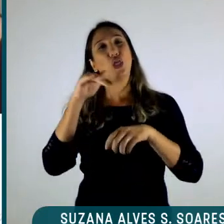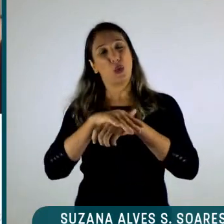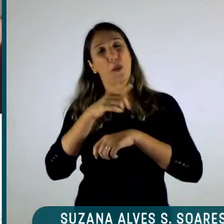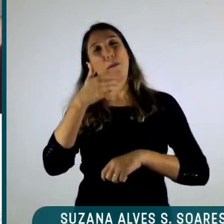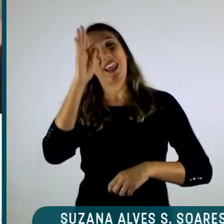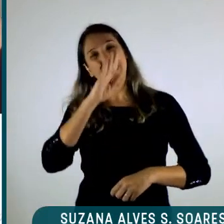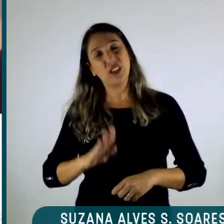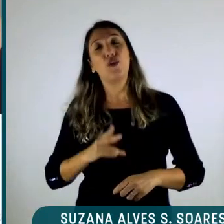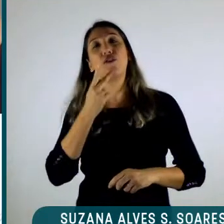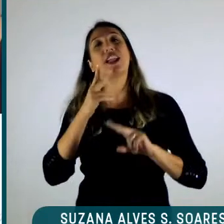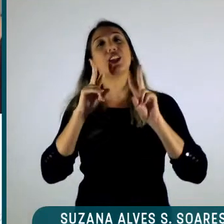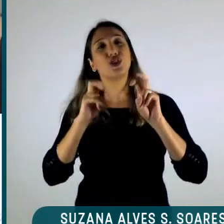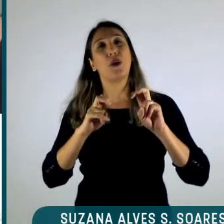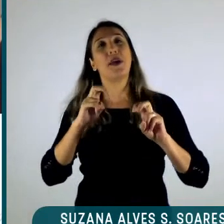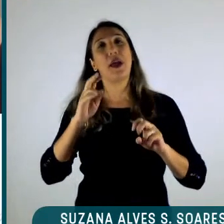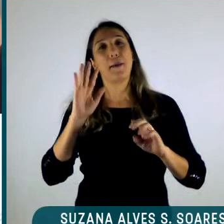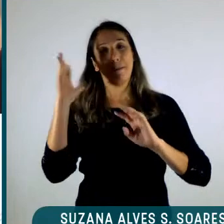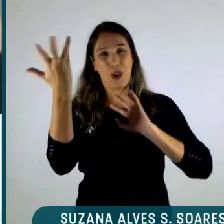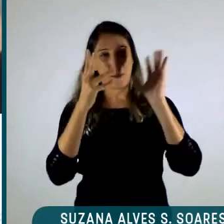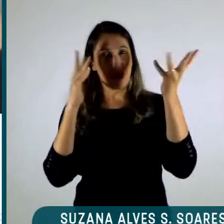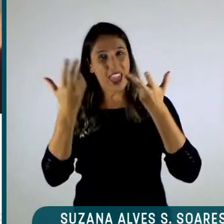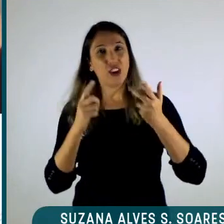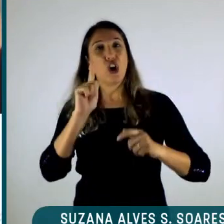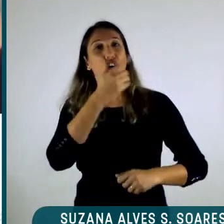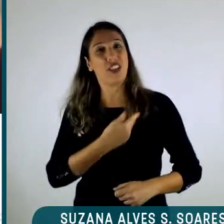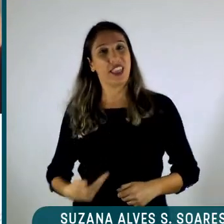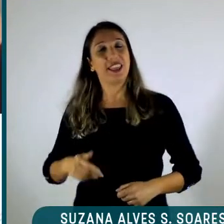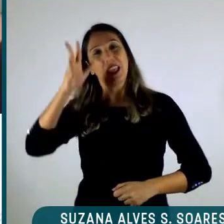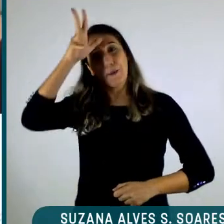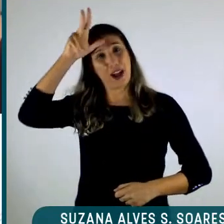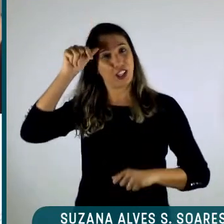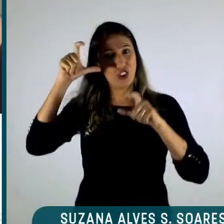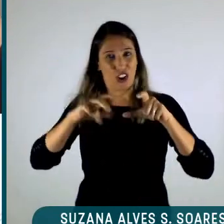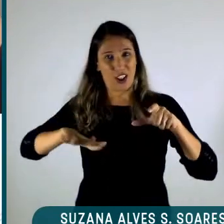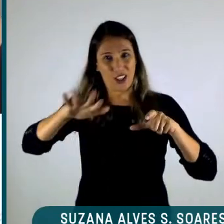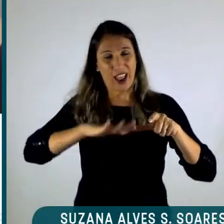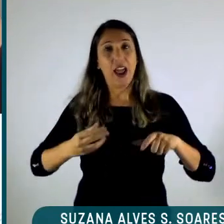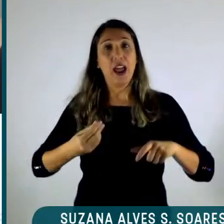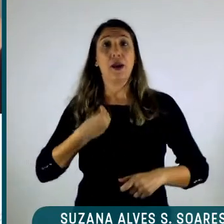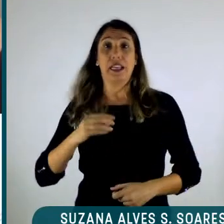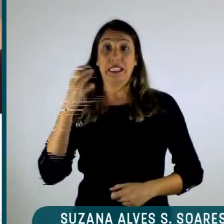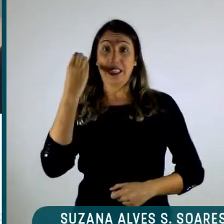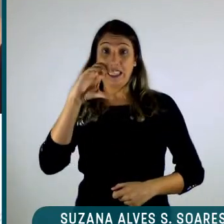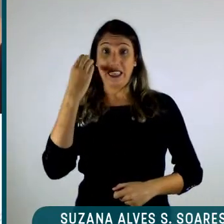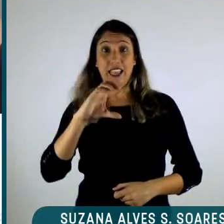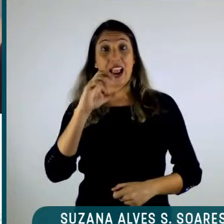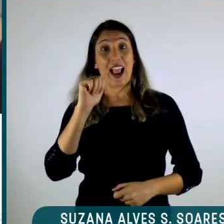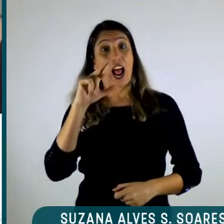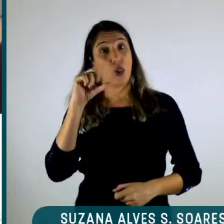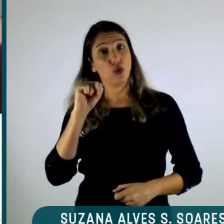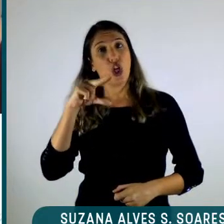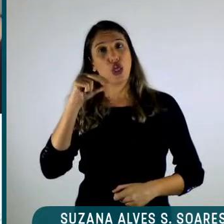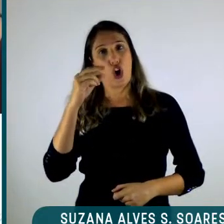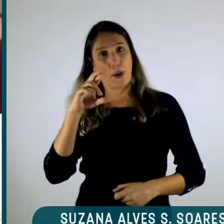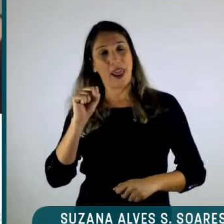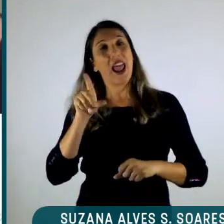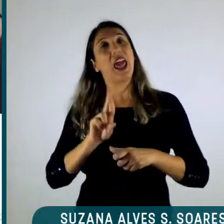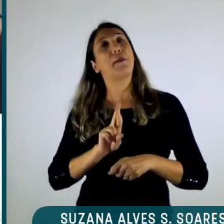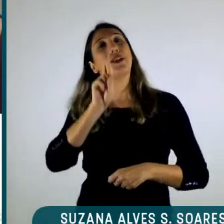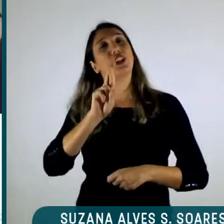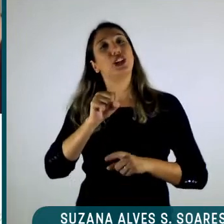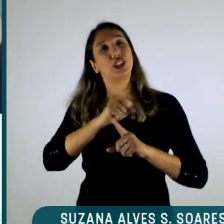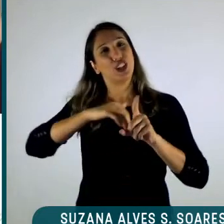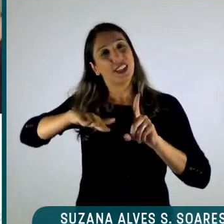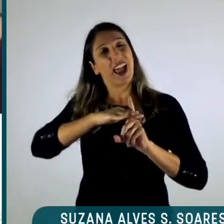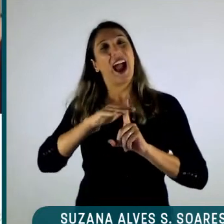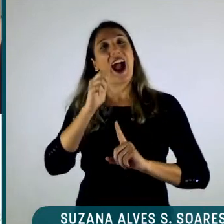June, 5 p.m. Brazil, 9 p.m. UK on environmental governance in the Amazon. We will have Carlos Nobre, the